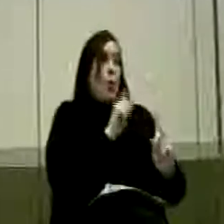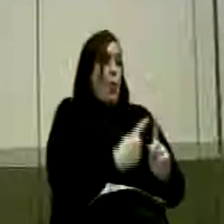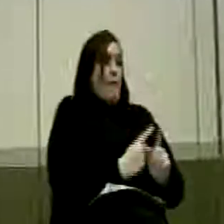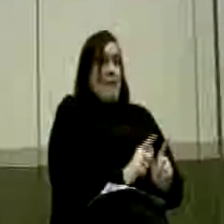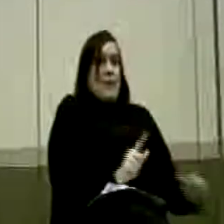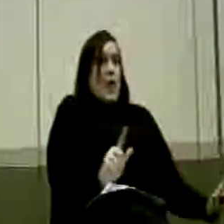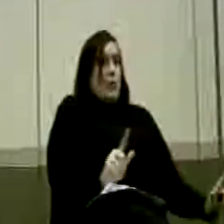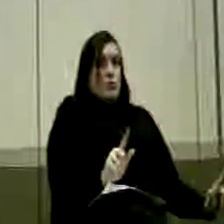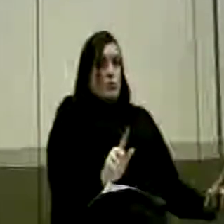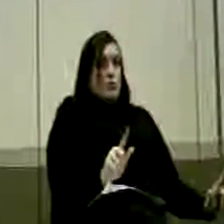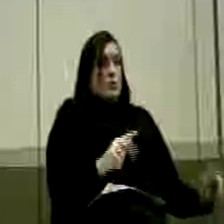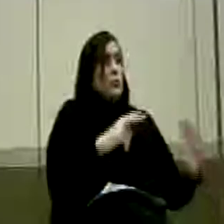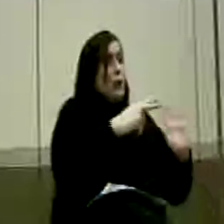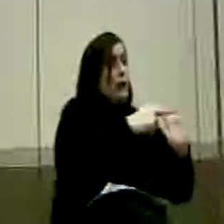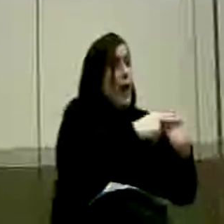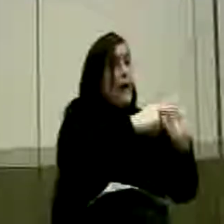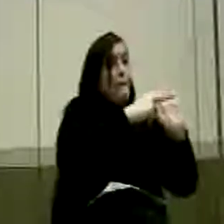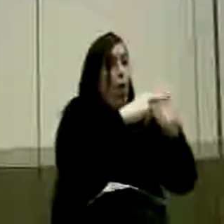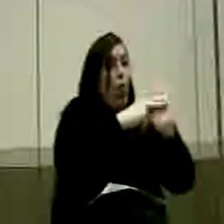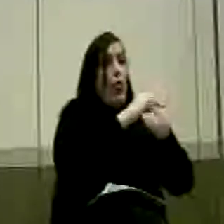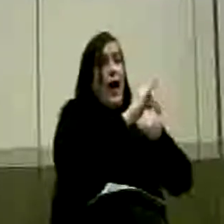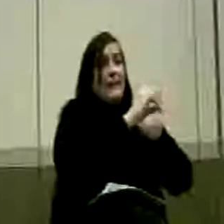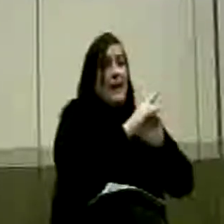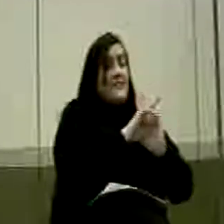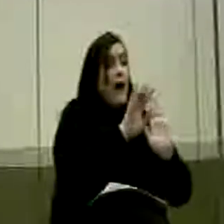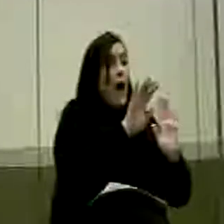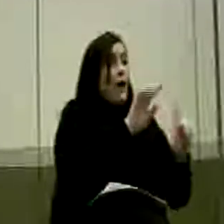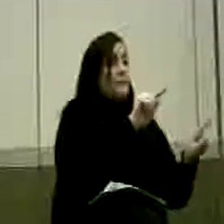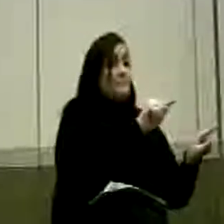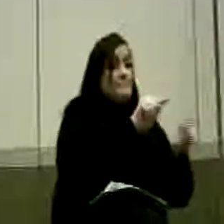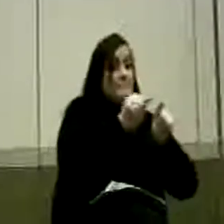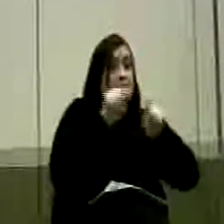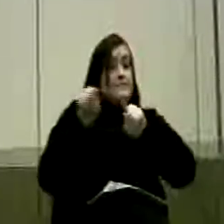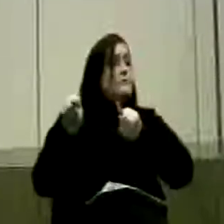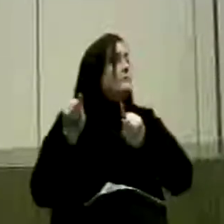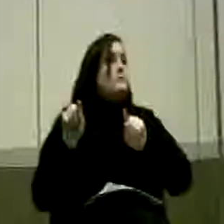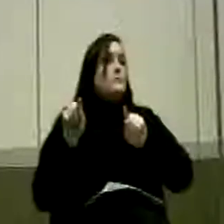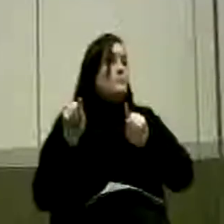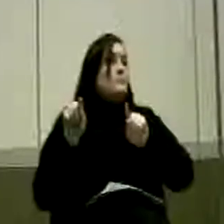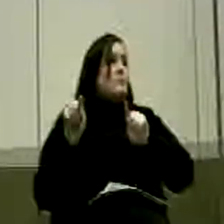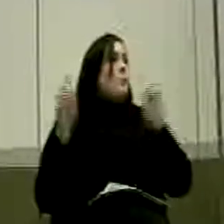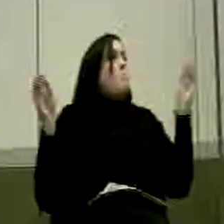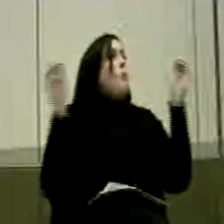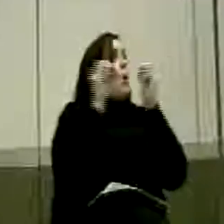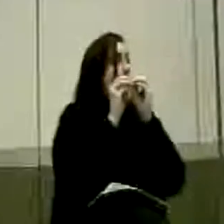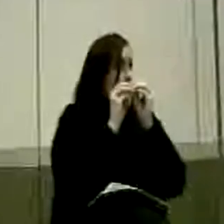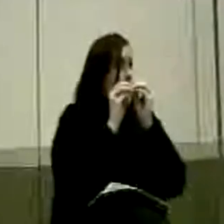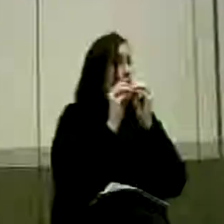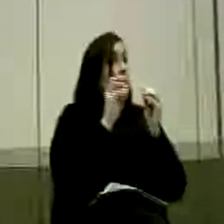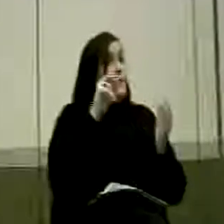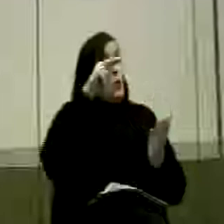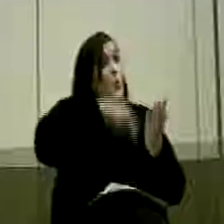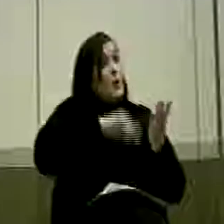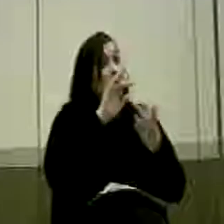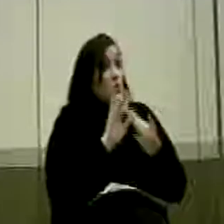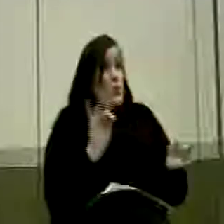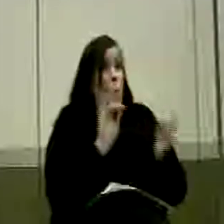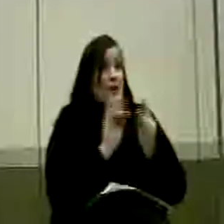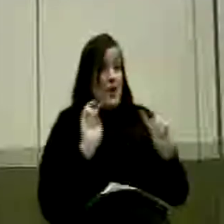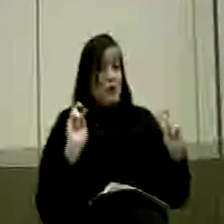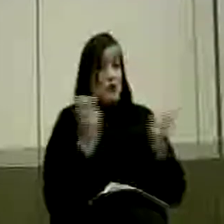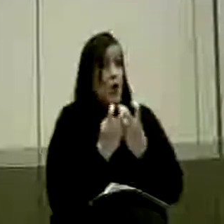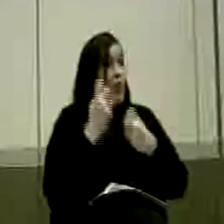the language to label things and identify objects and actions, but really move beyond that. Like whenever you're reading the stories in circle